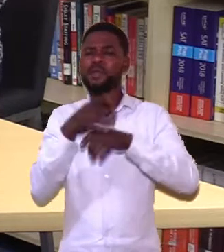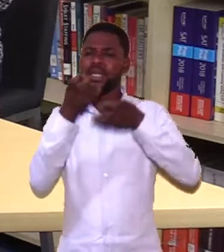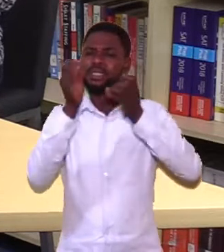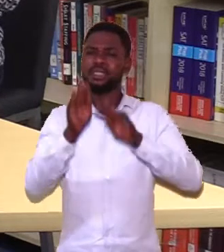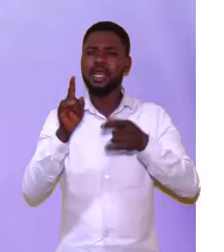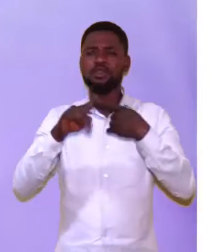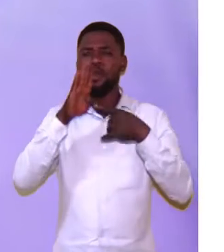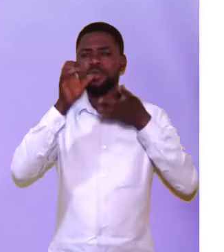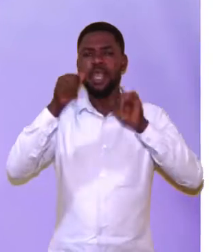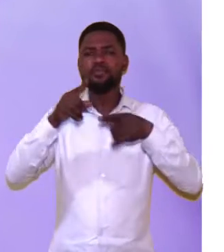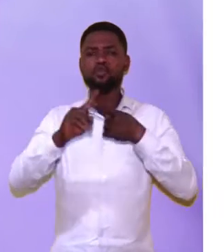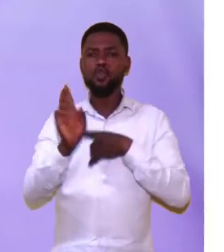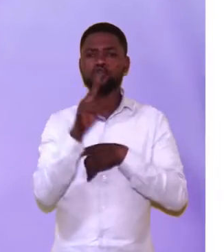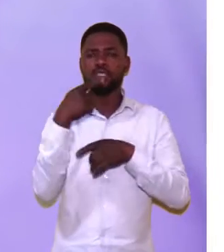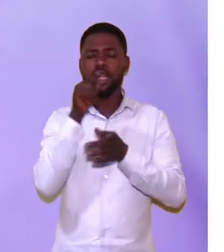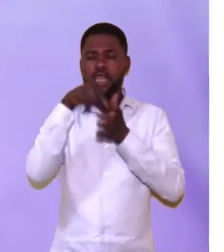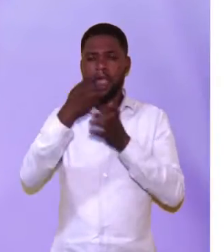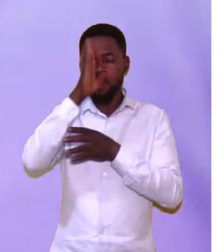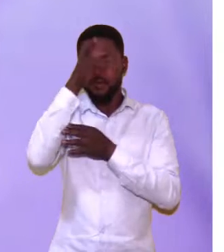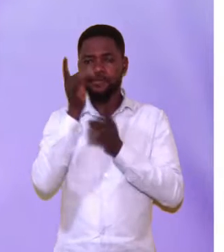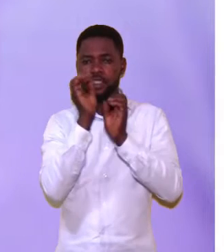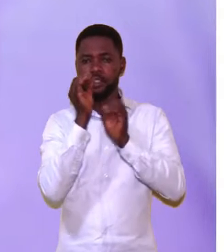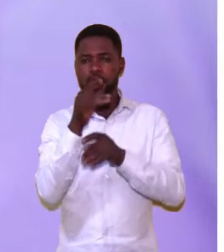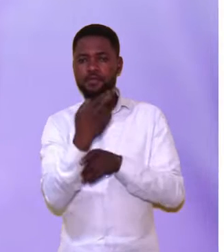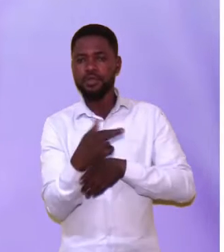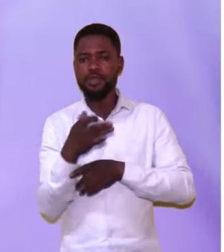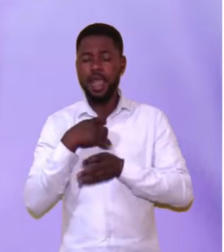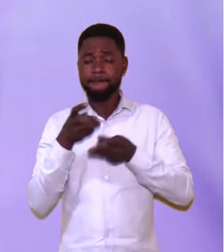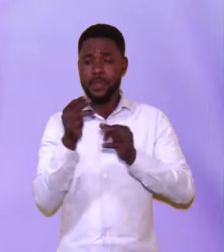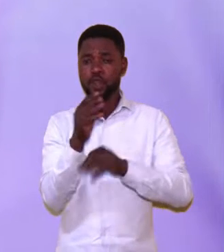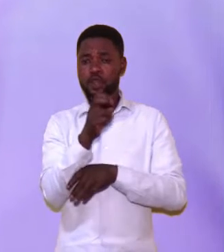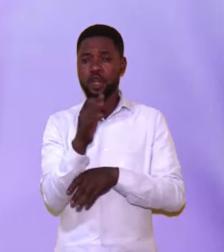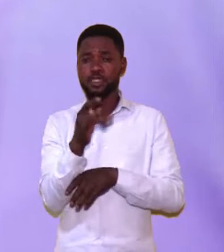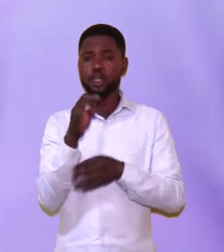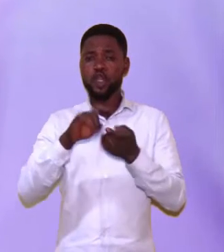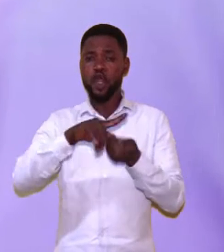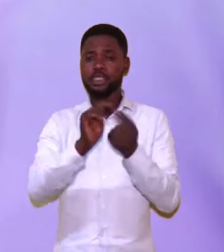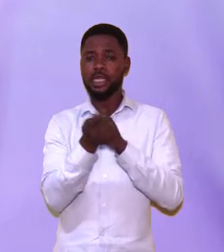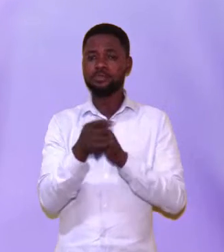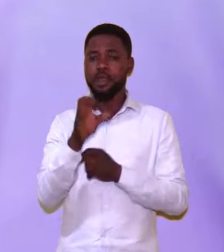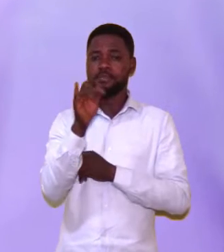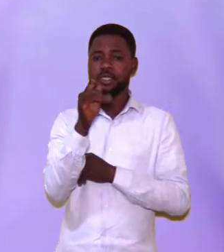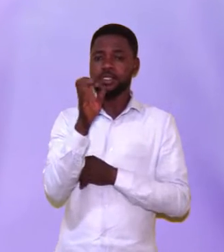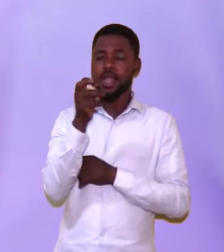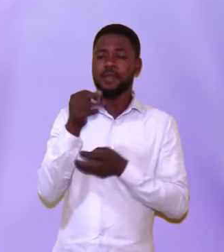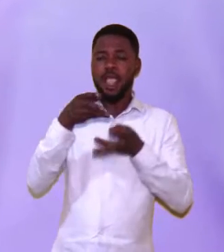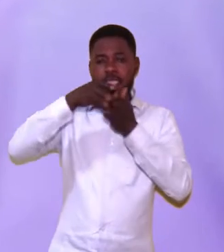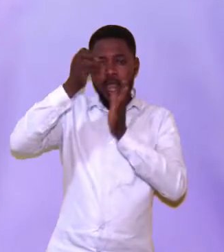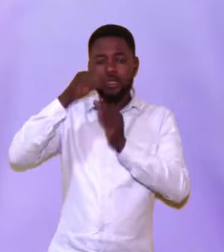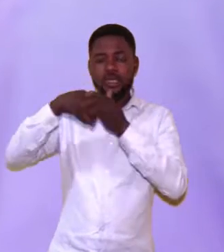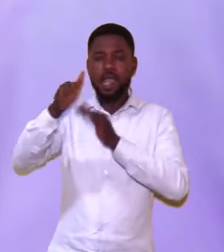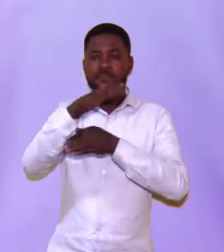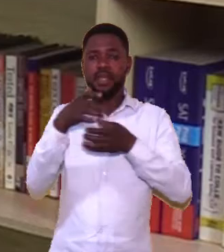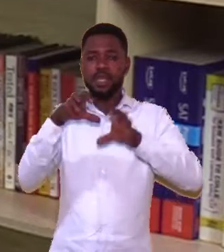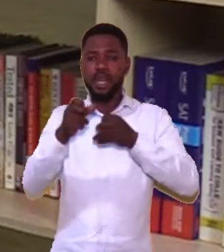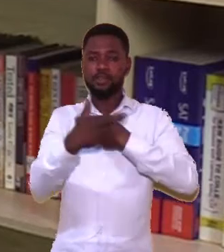empowering teachers to be able to use these innovative teaching resources and the methodology to transform STEM learning in their classroom. So